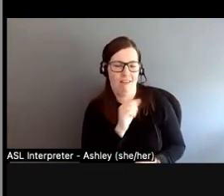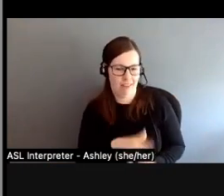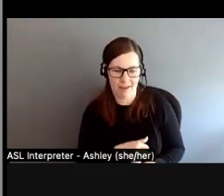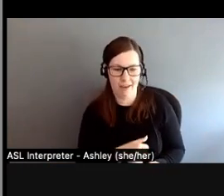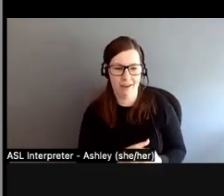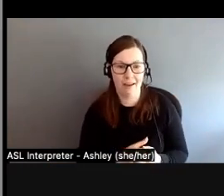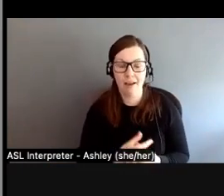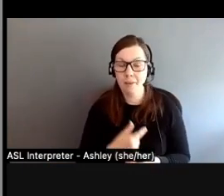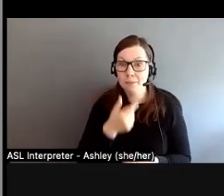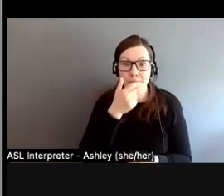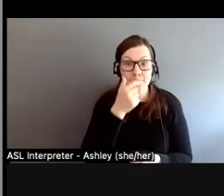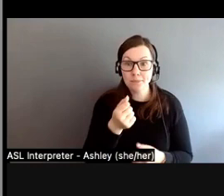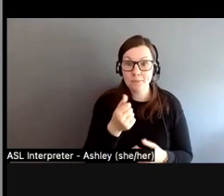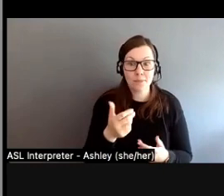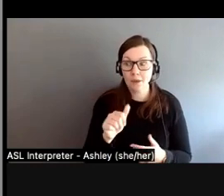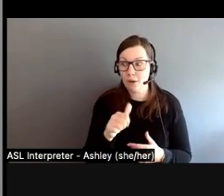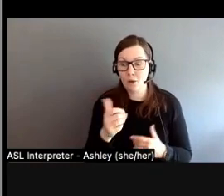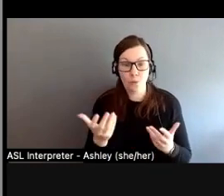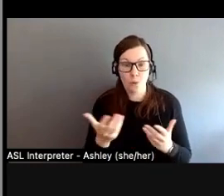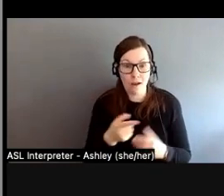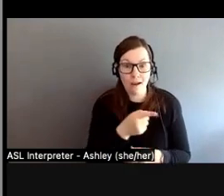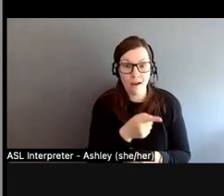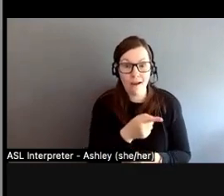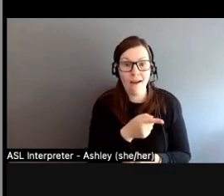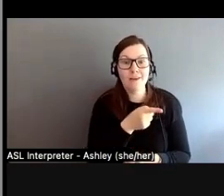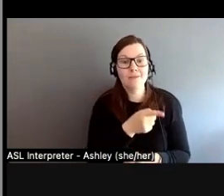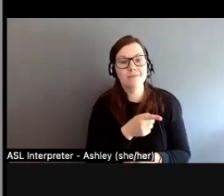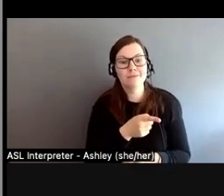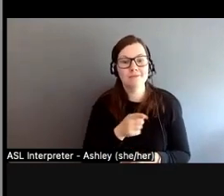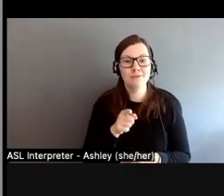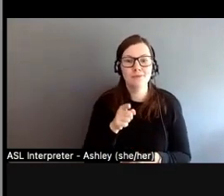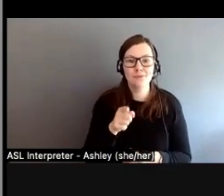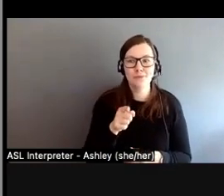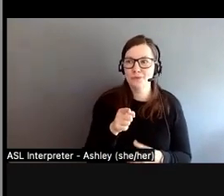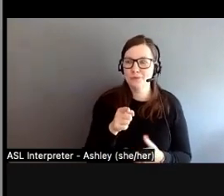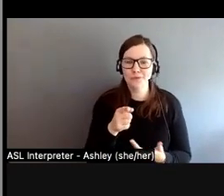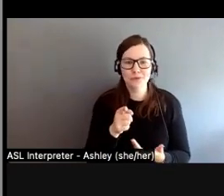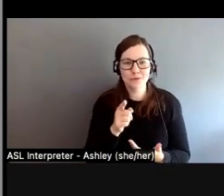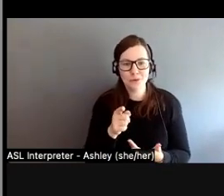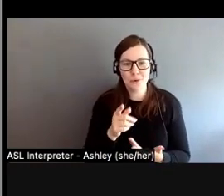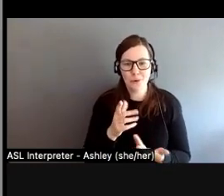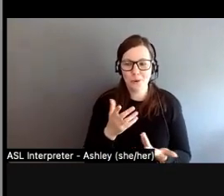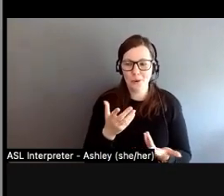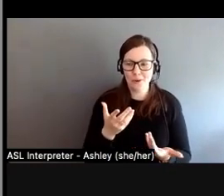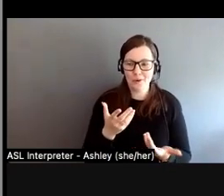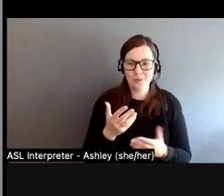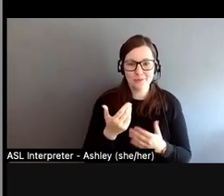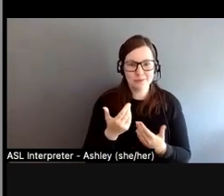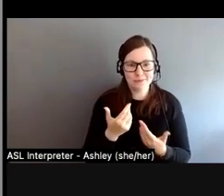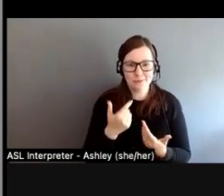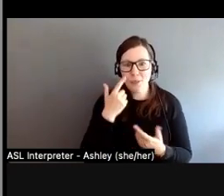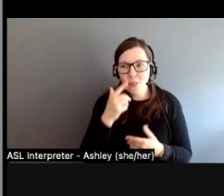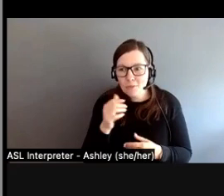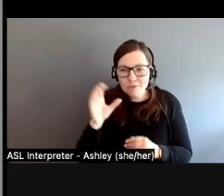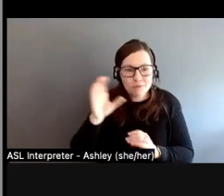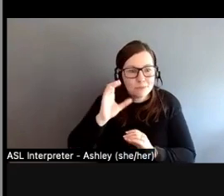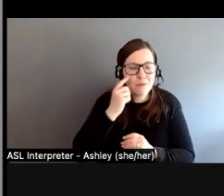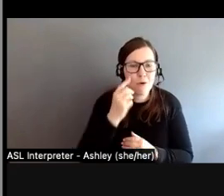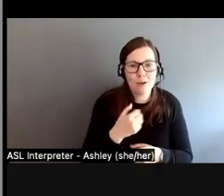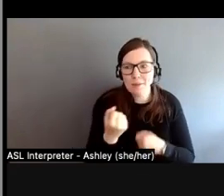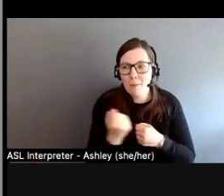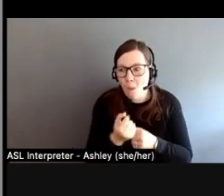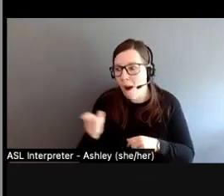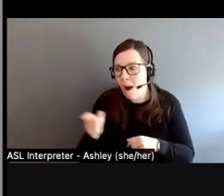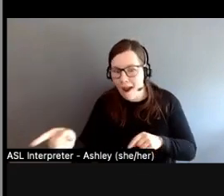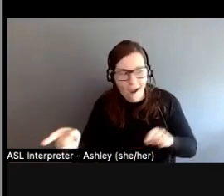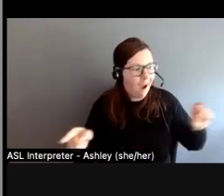you pulled in your support, from people from people you don't know. That was just all